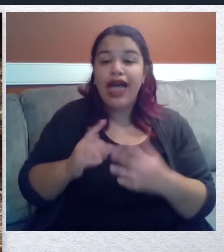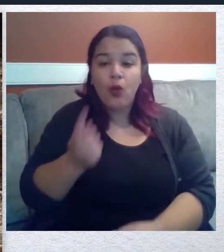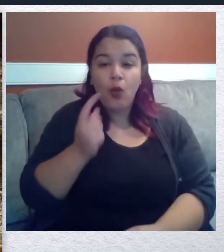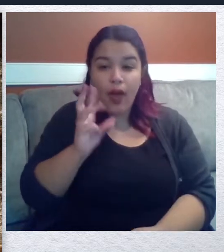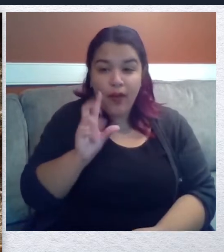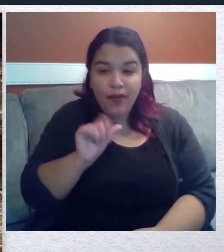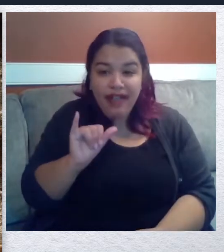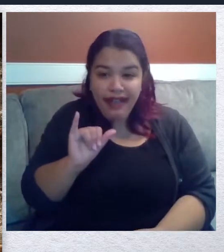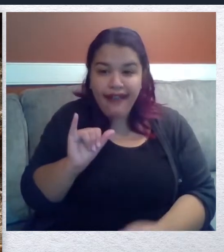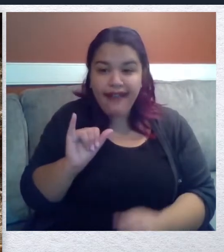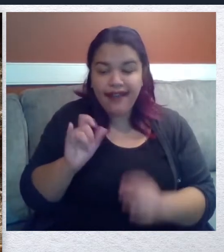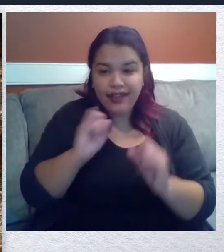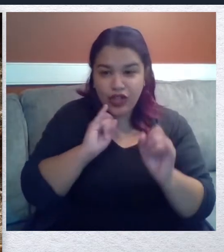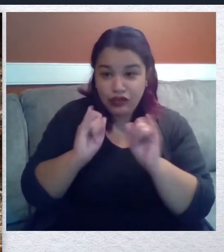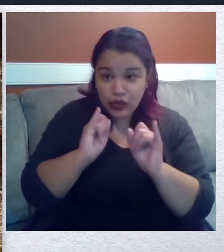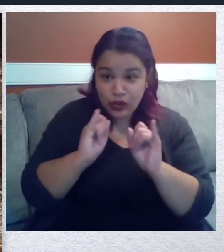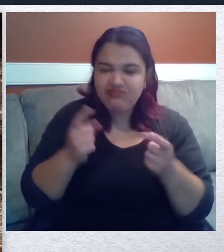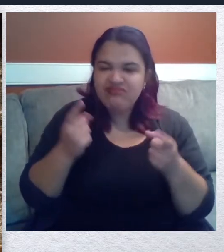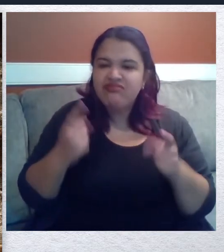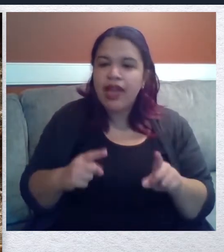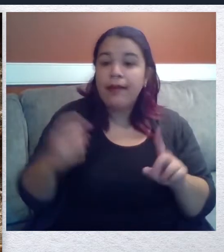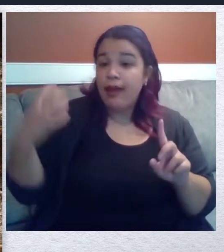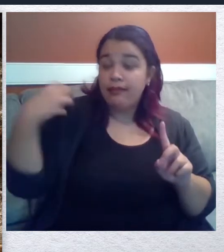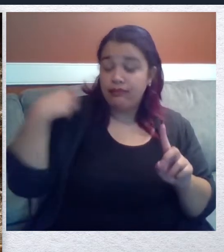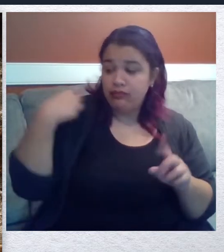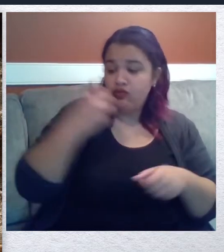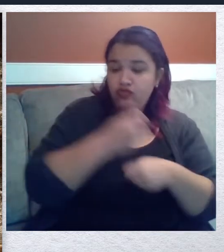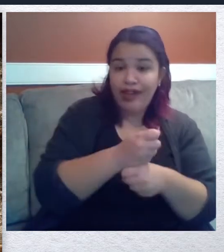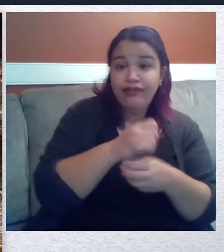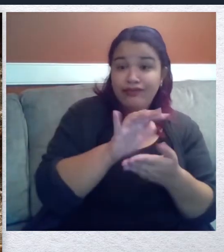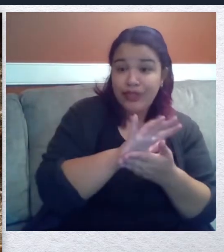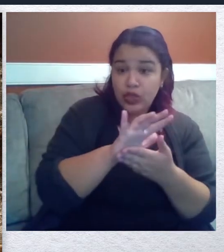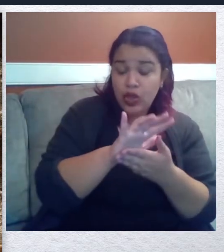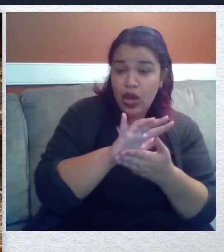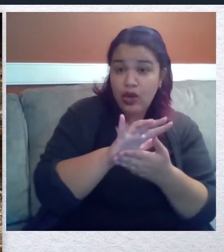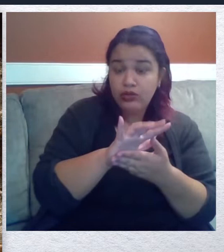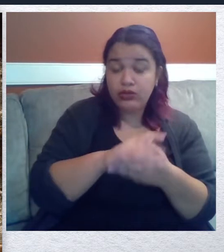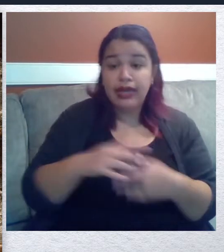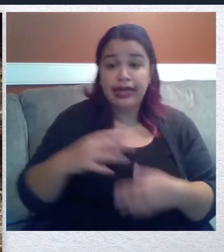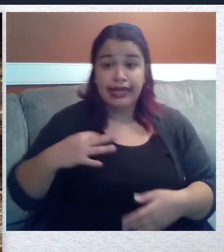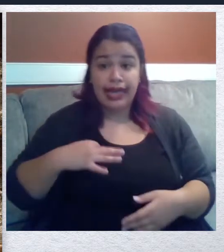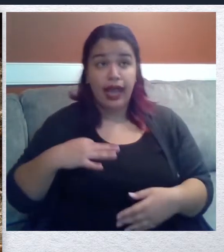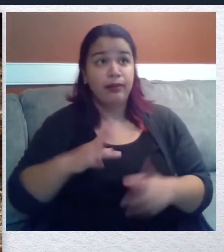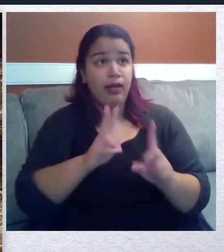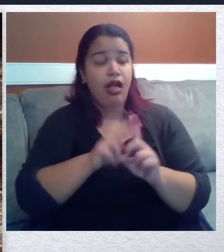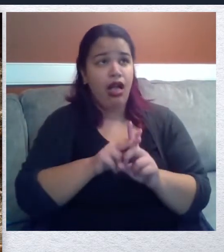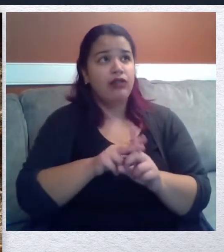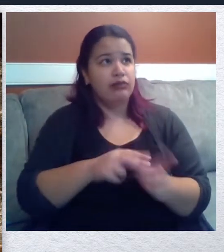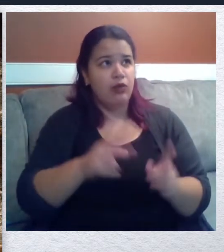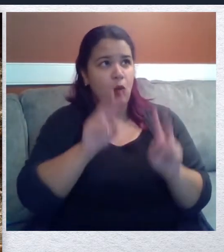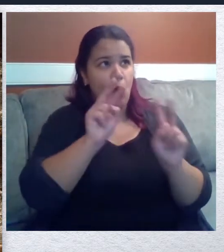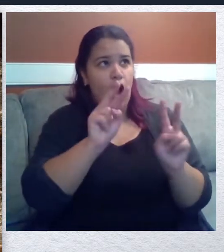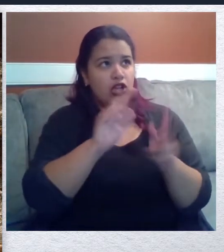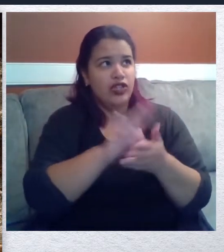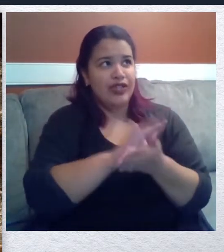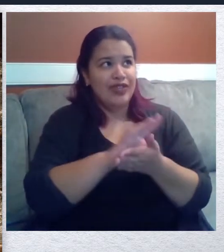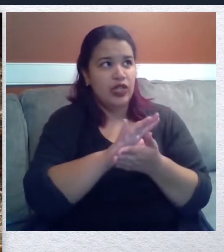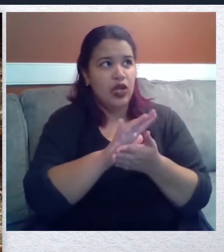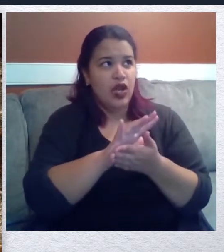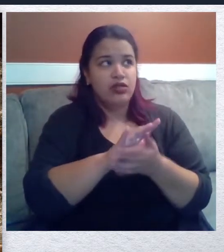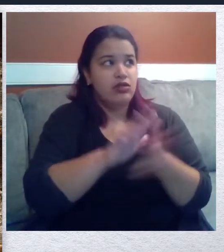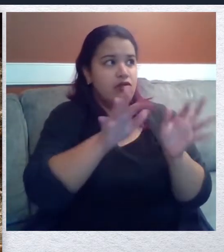answer pre-recorded questions in a video interview. All candidates receive the same questions with no